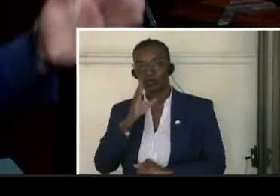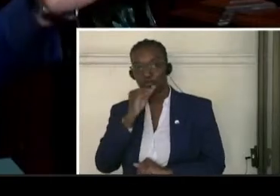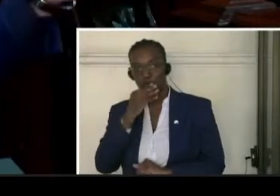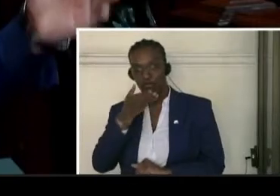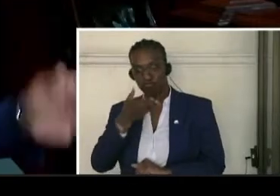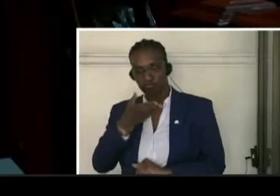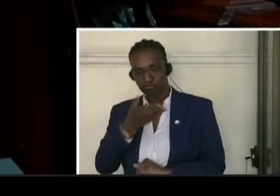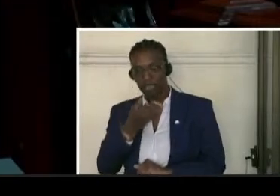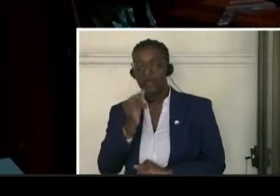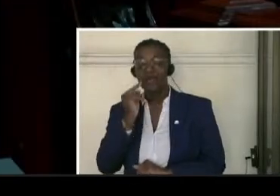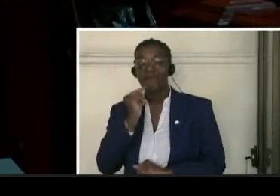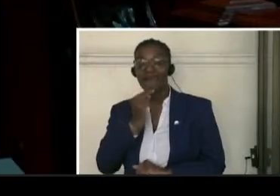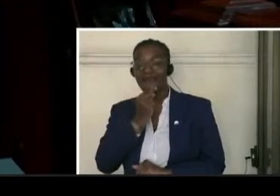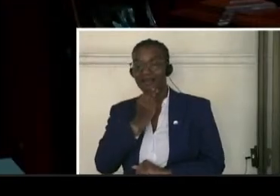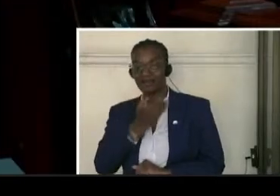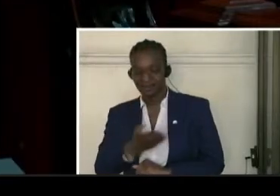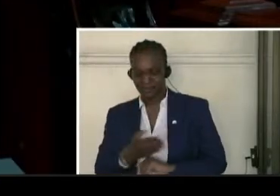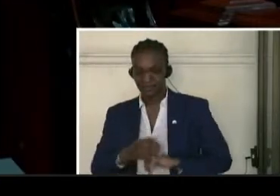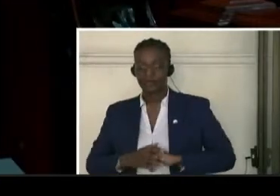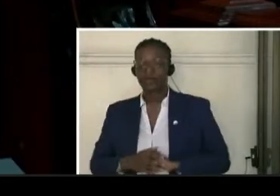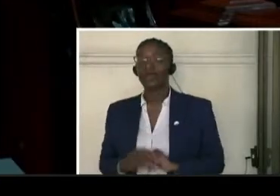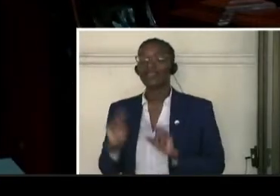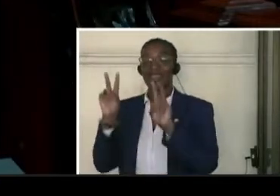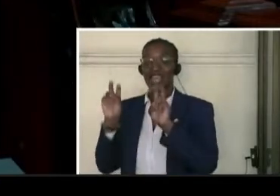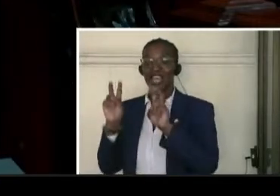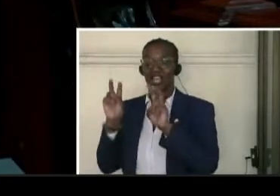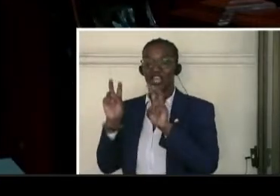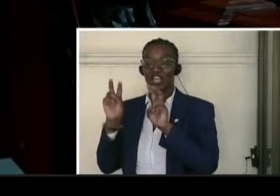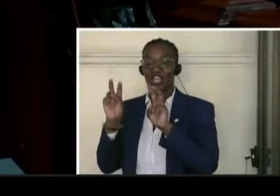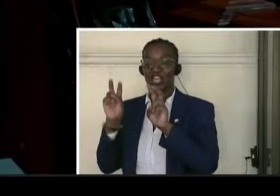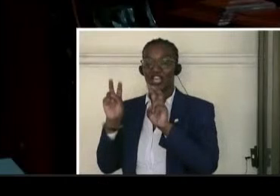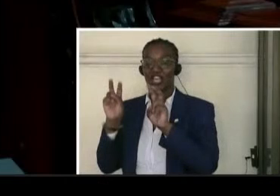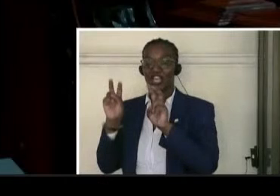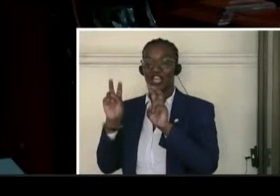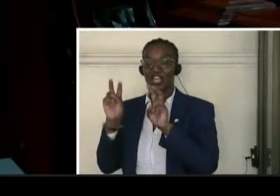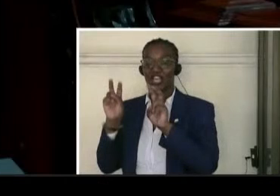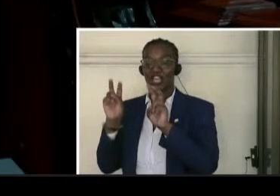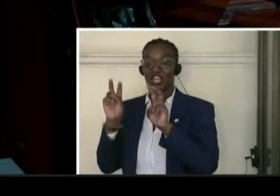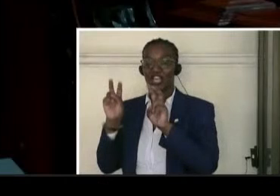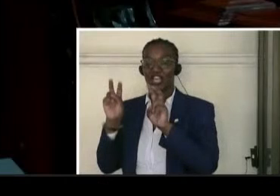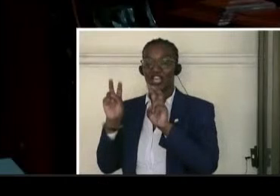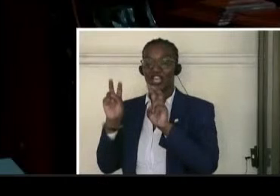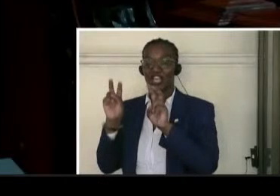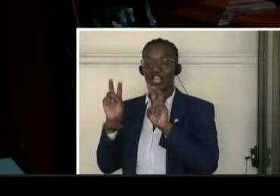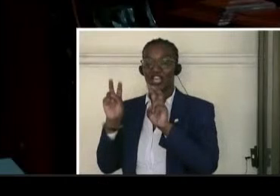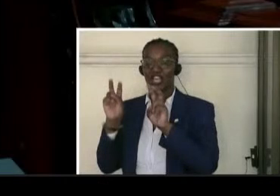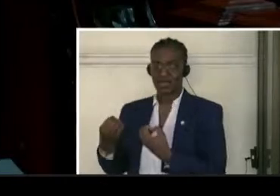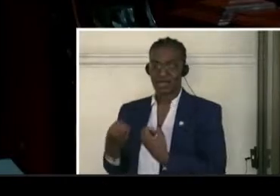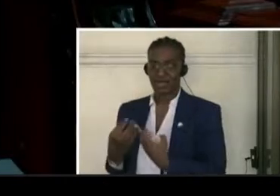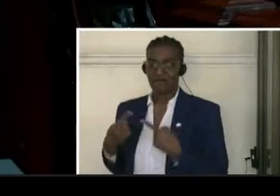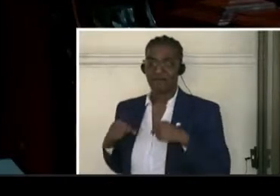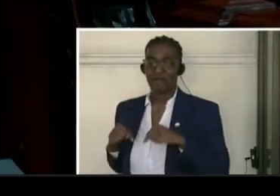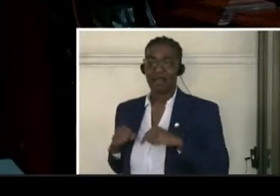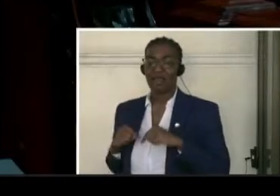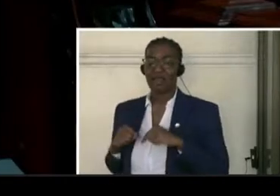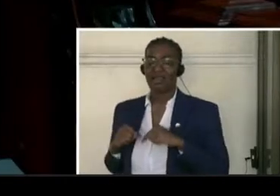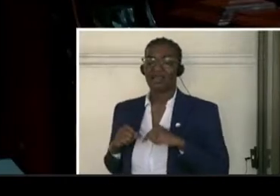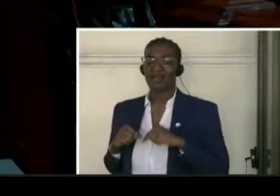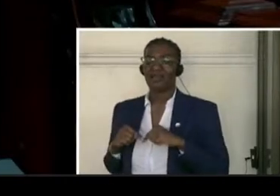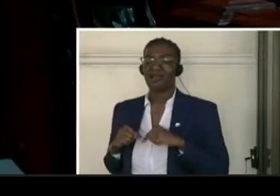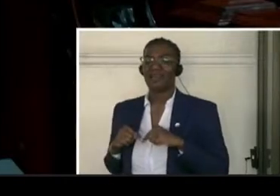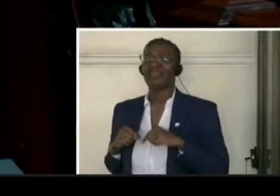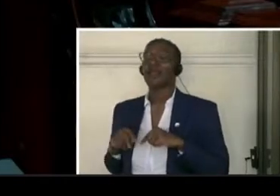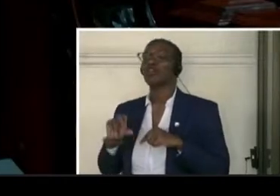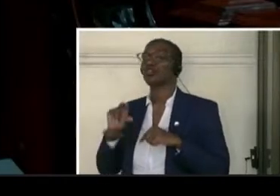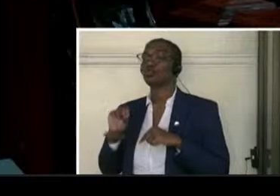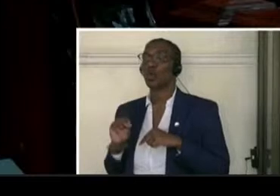you and very nicely. The issue of a billion is ikidiki, Dr. Asnikwezon. There